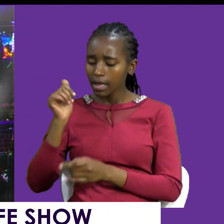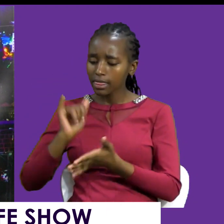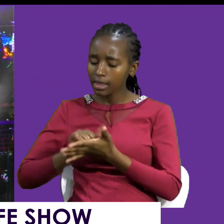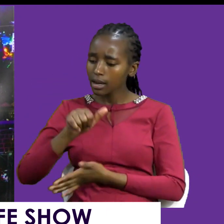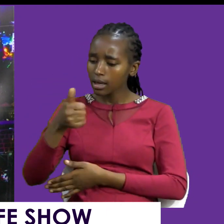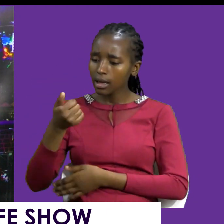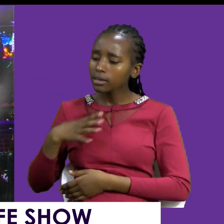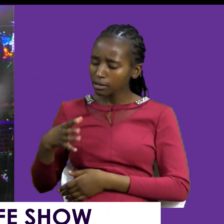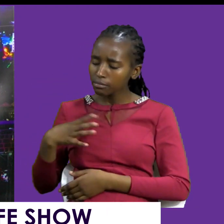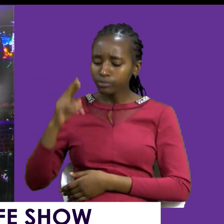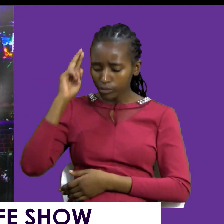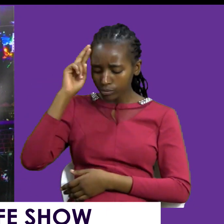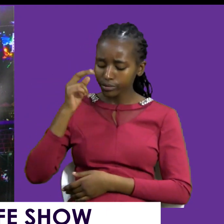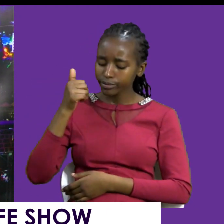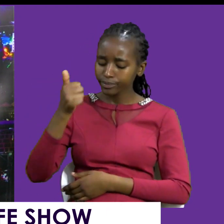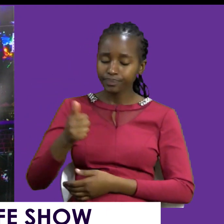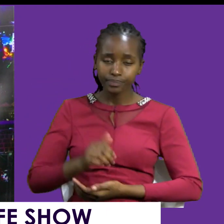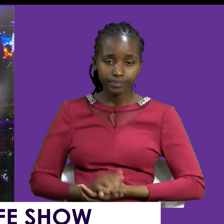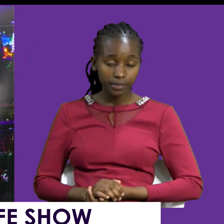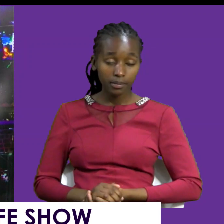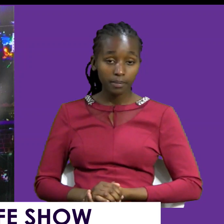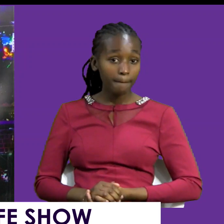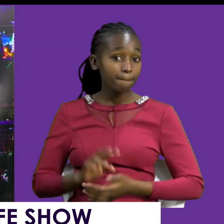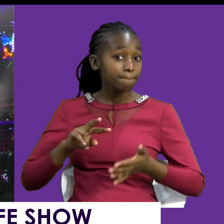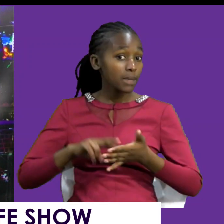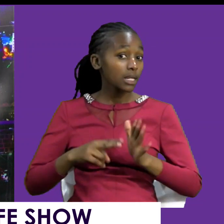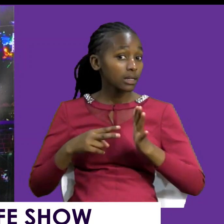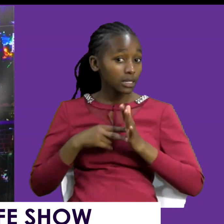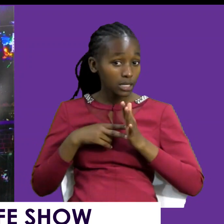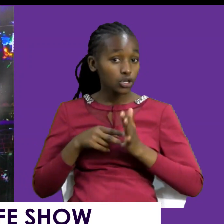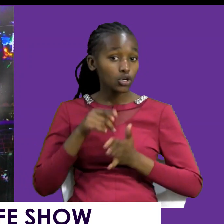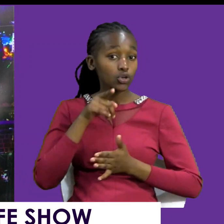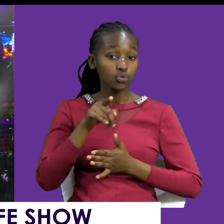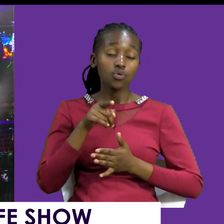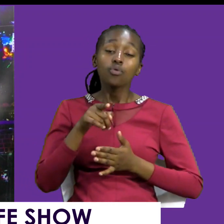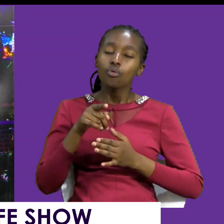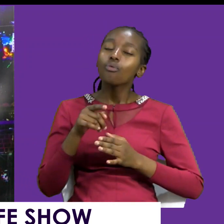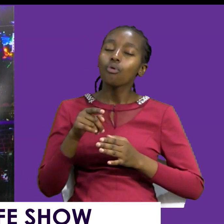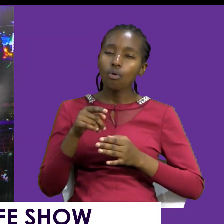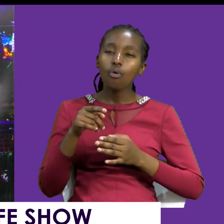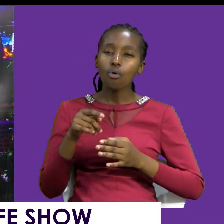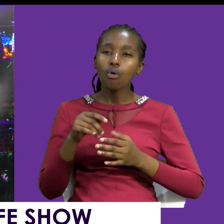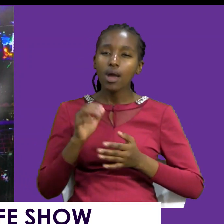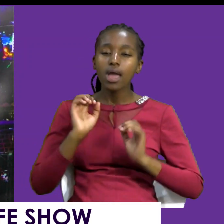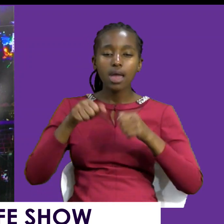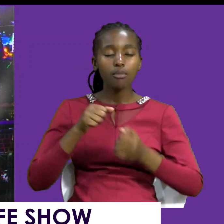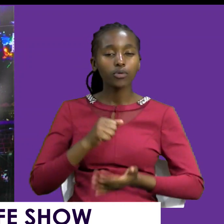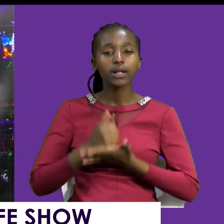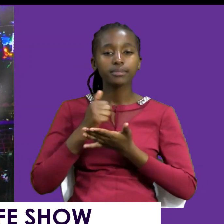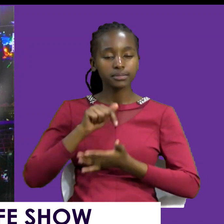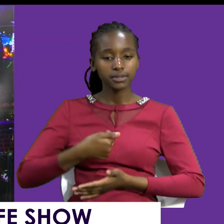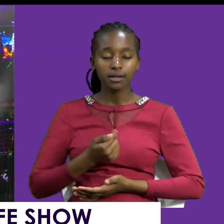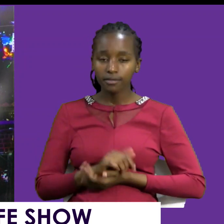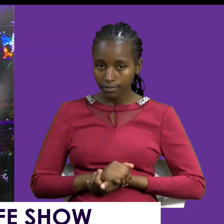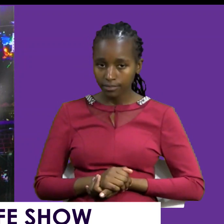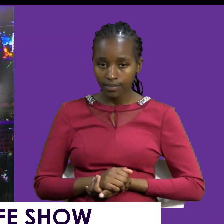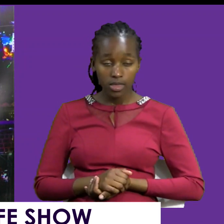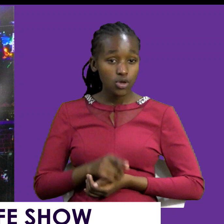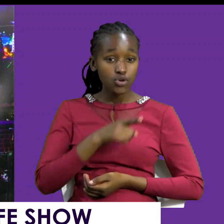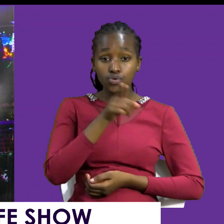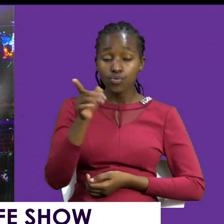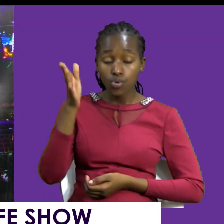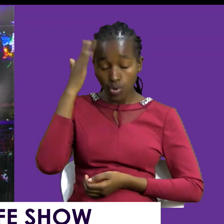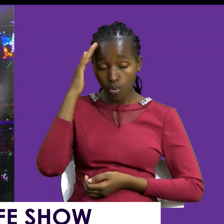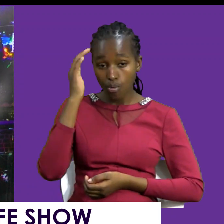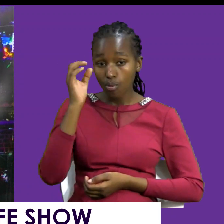you are reasoning. So that way you're becoming a bit therapeutic on you. What you do not know is that it